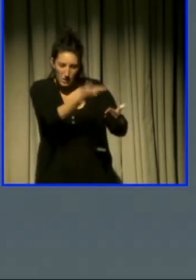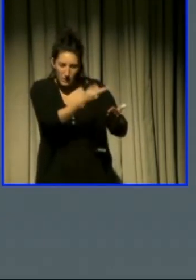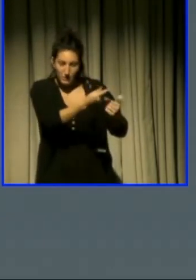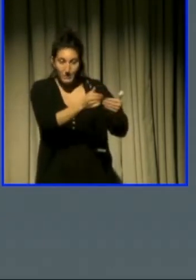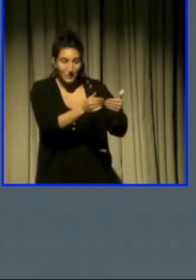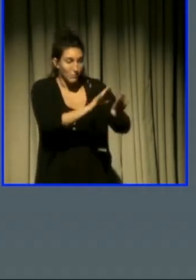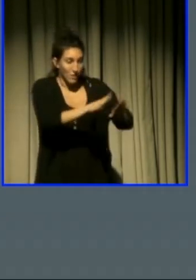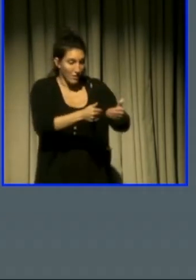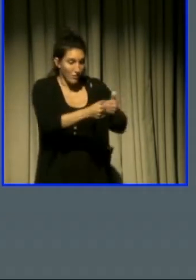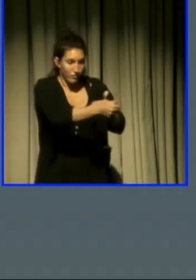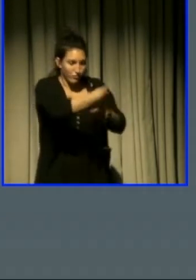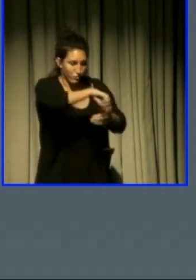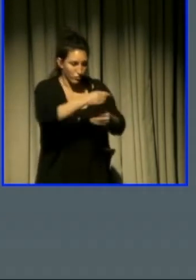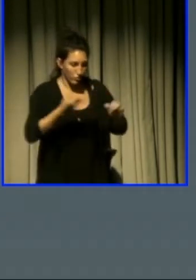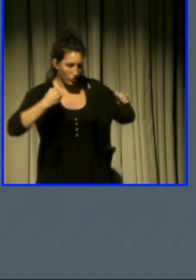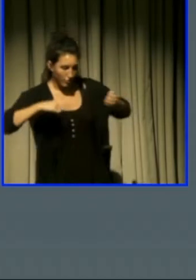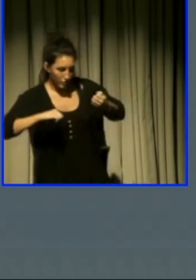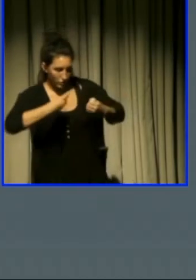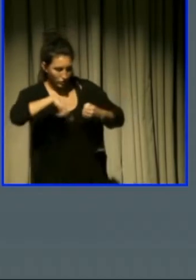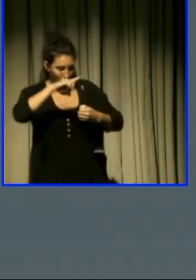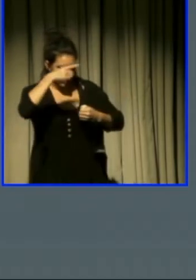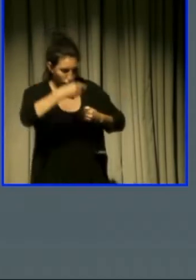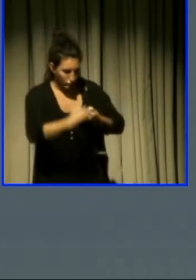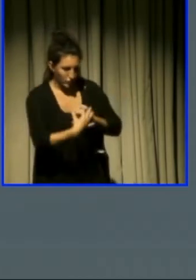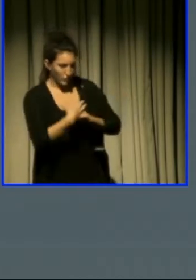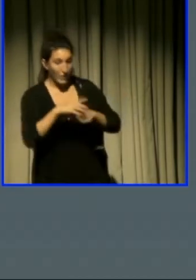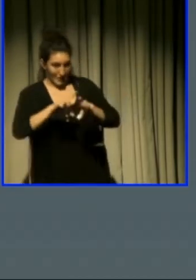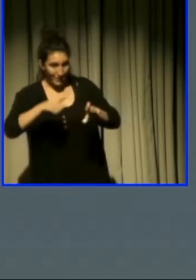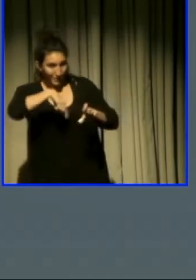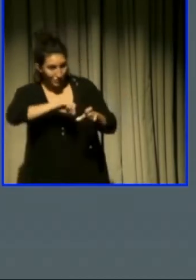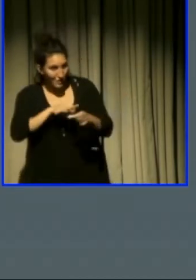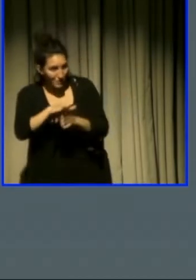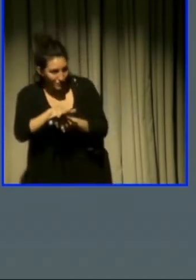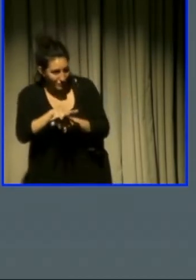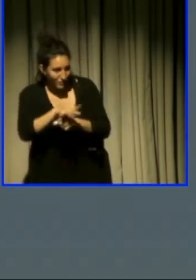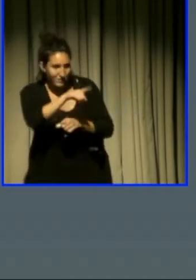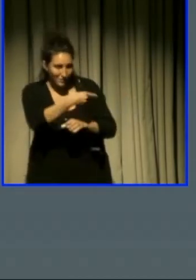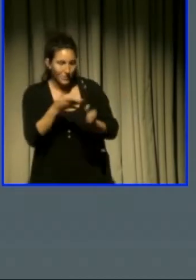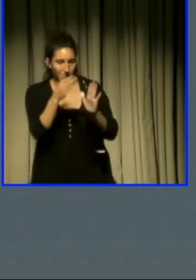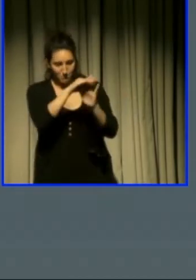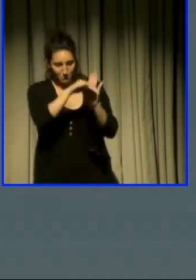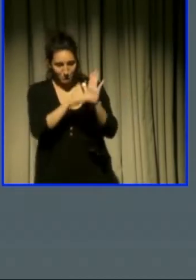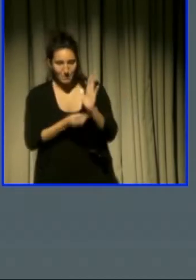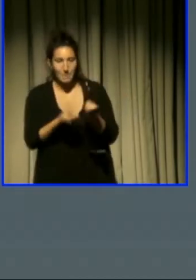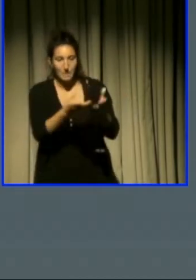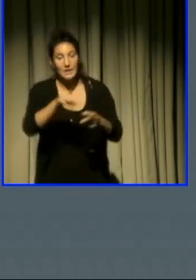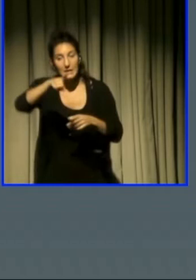culture, and of our businesses as well, whilst painting a picture of what the metaverse is.